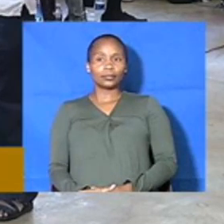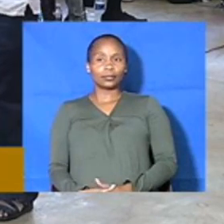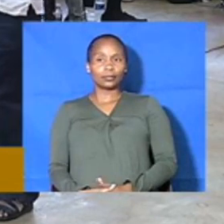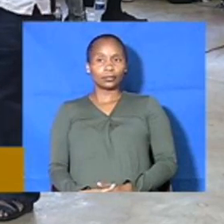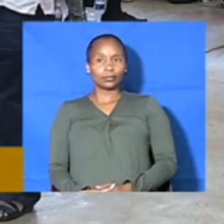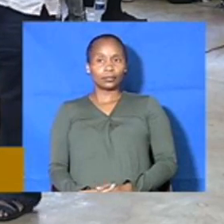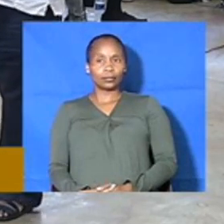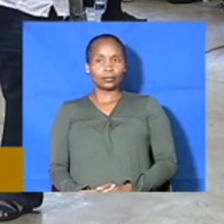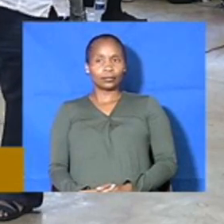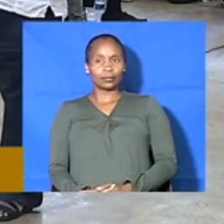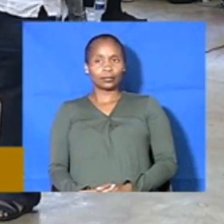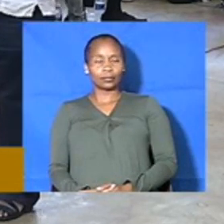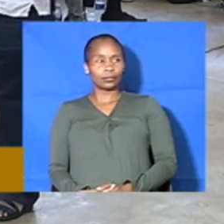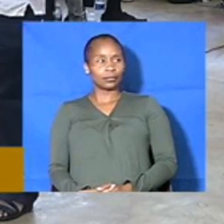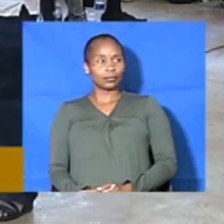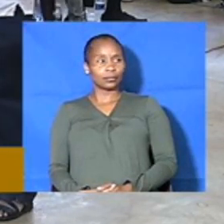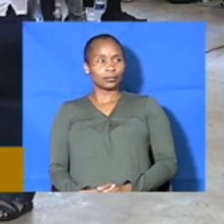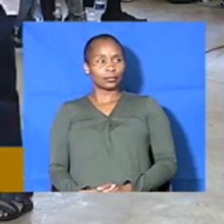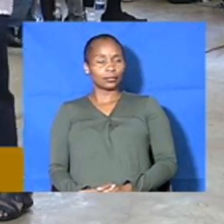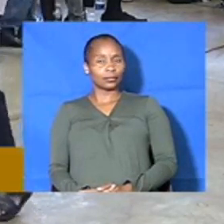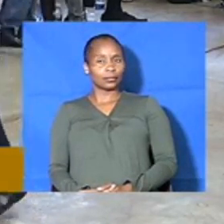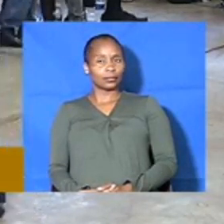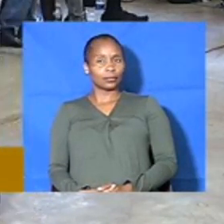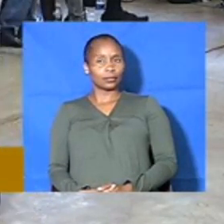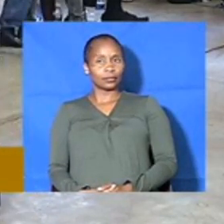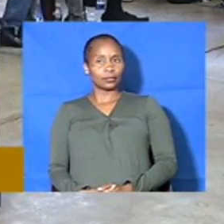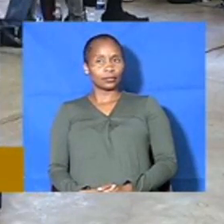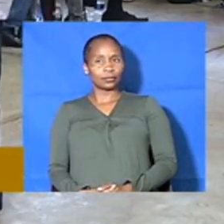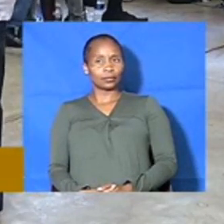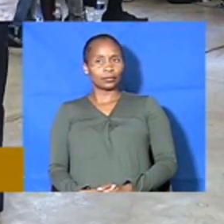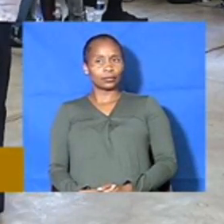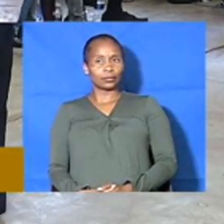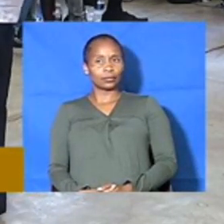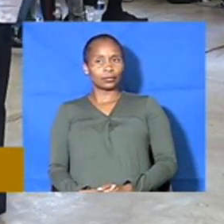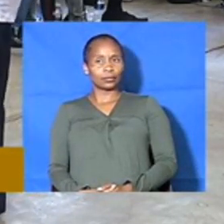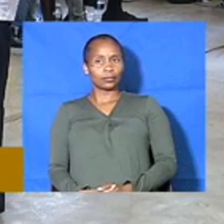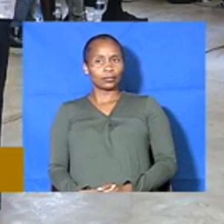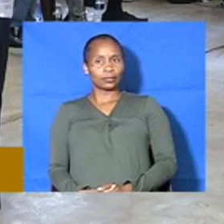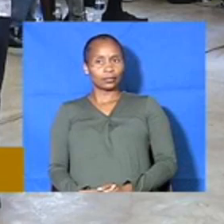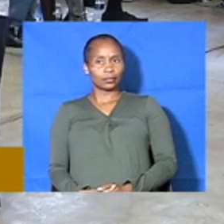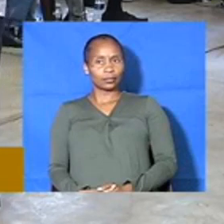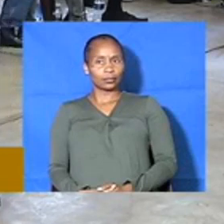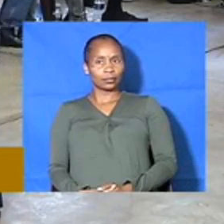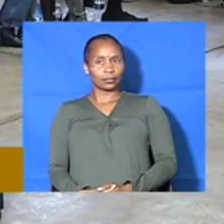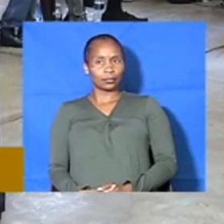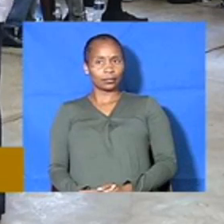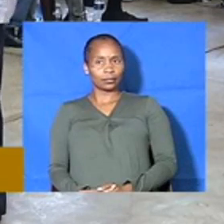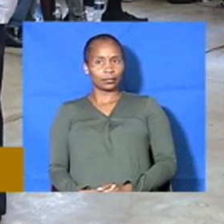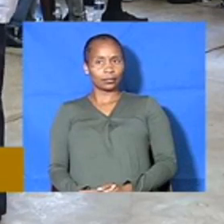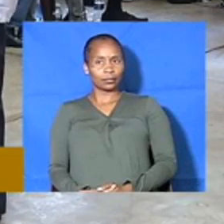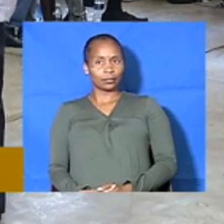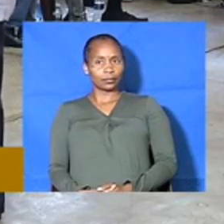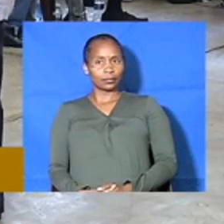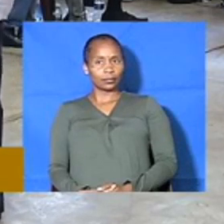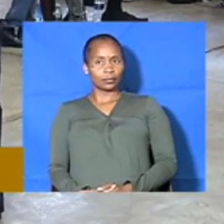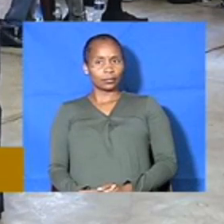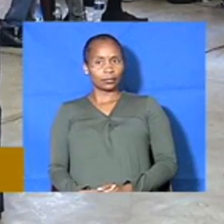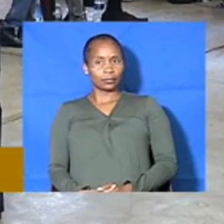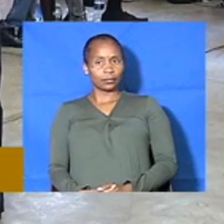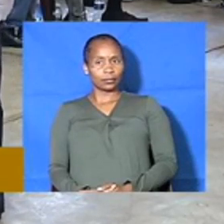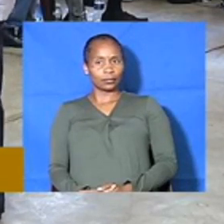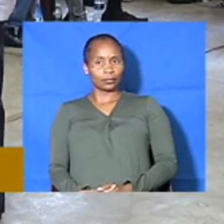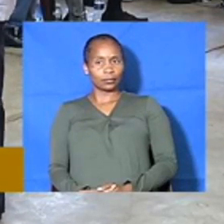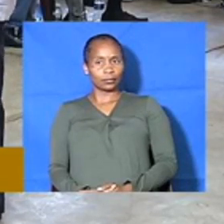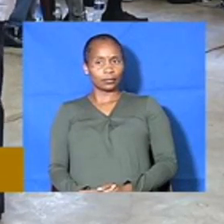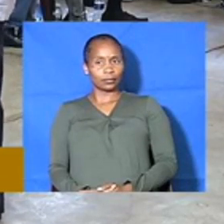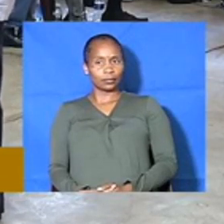Because we are the one who put you where you are. I don't know what drives you to implement some acts